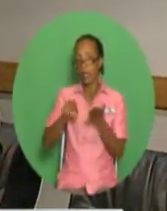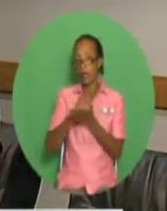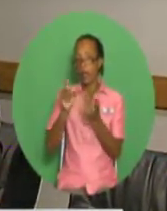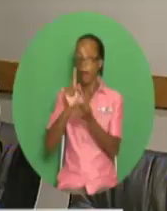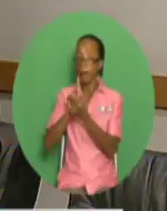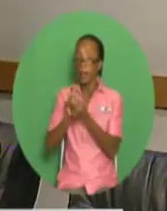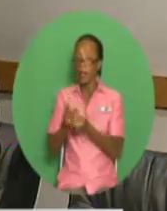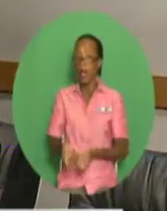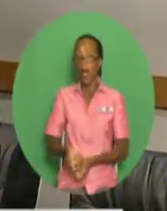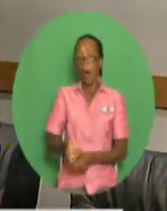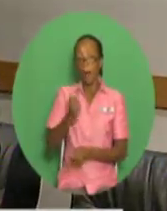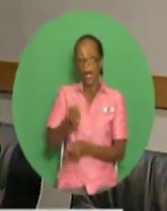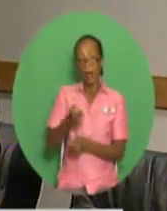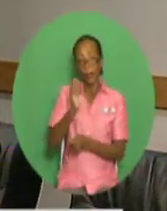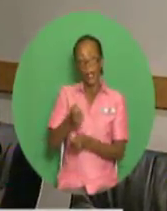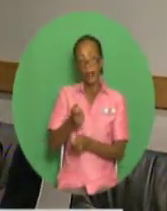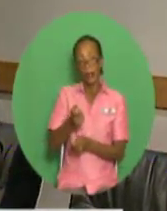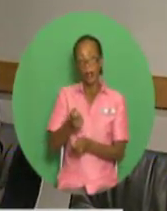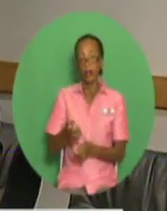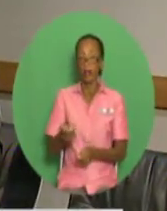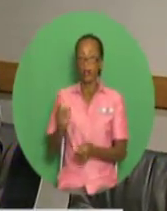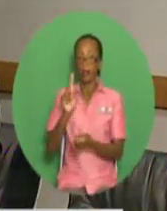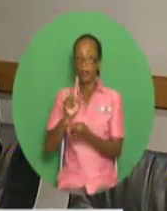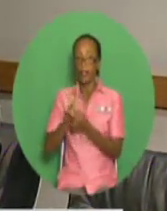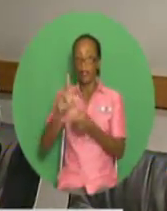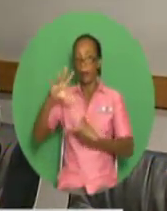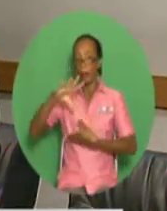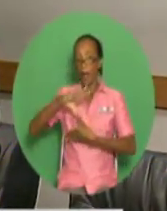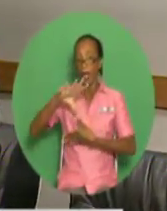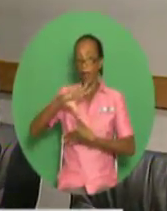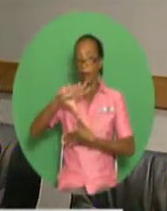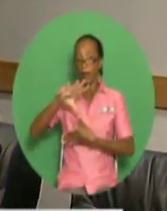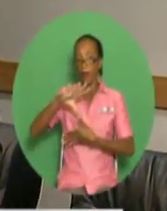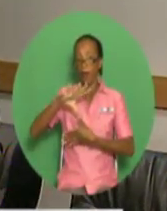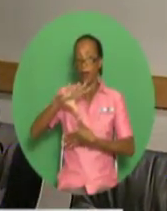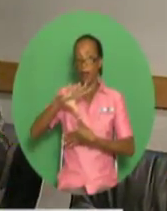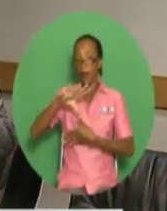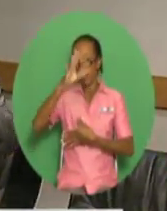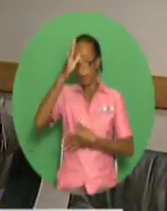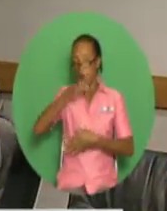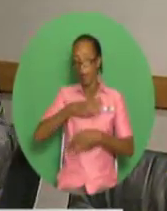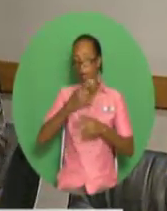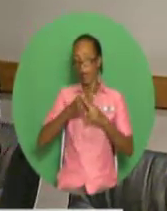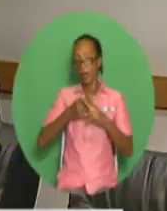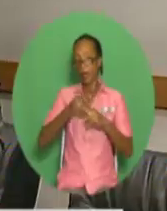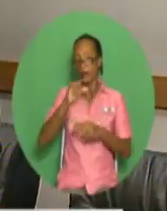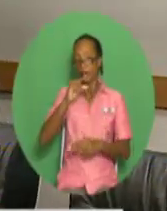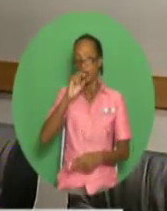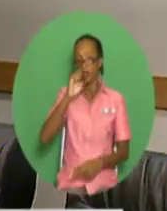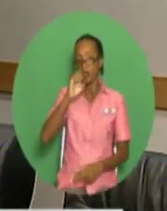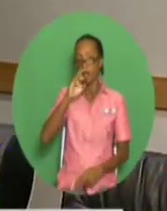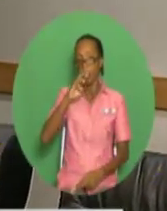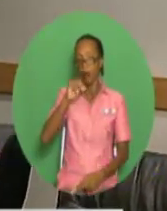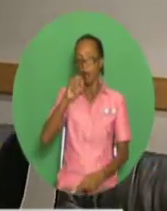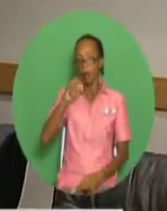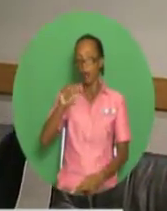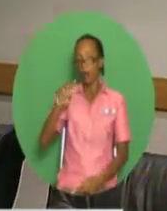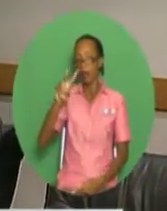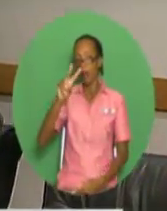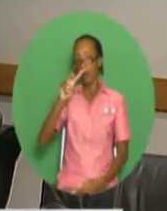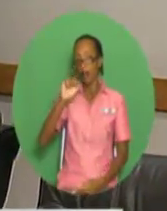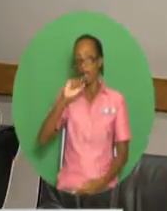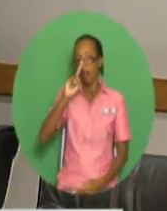Badminton Director for Development for Pan American region, Mr. German Valdez. For water polo, we met with Mr. Dale